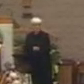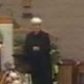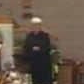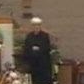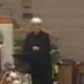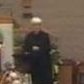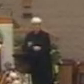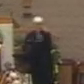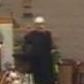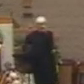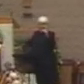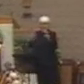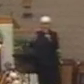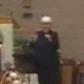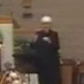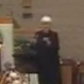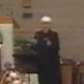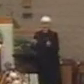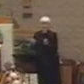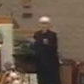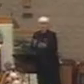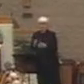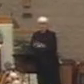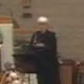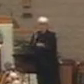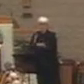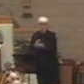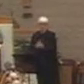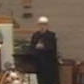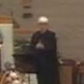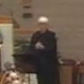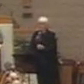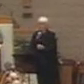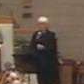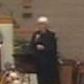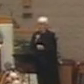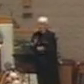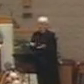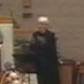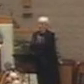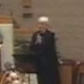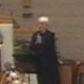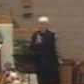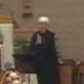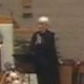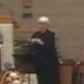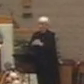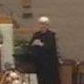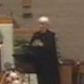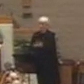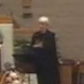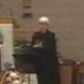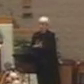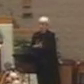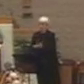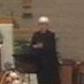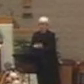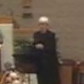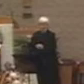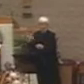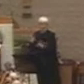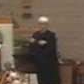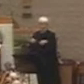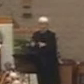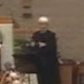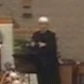To all the teachers, administrators, students, we certainly offer you our prayers as you begin school. It's always an